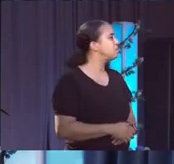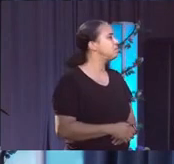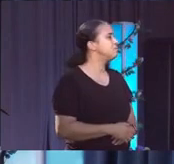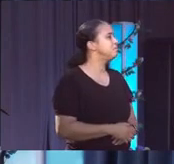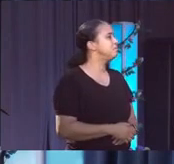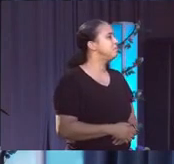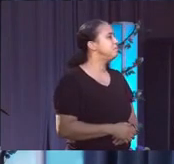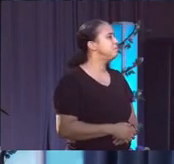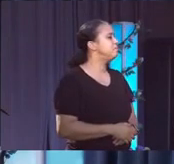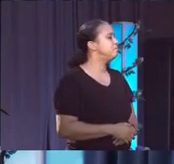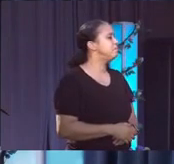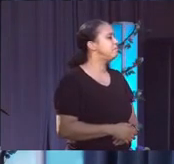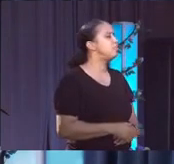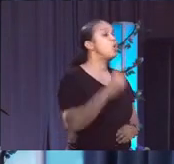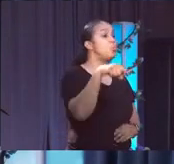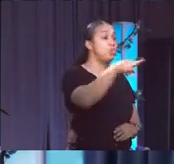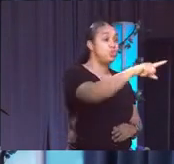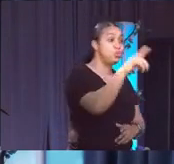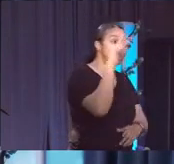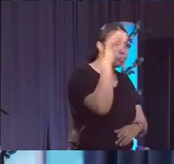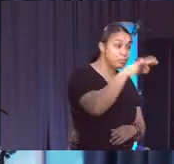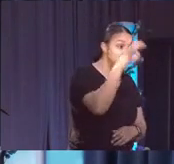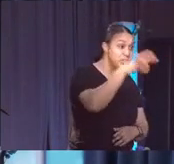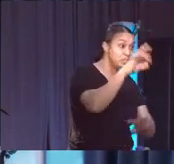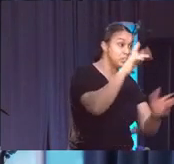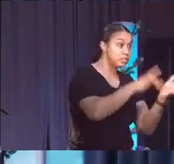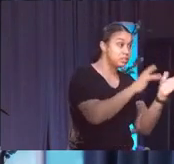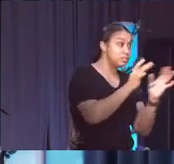Now, when you preach Jesus,